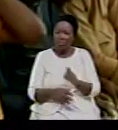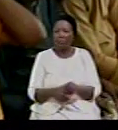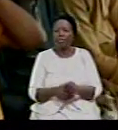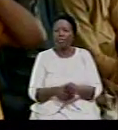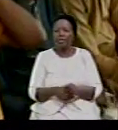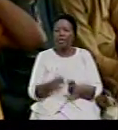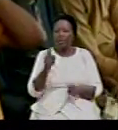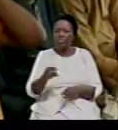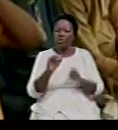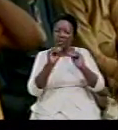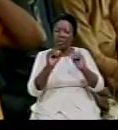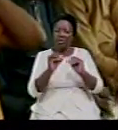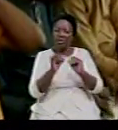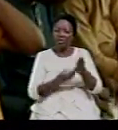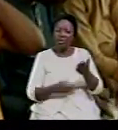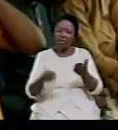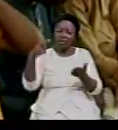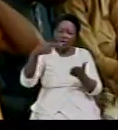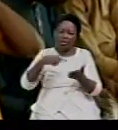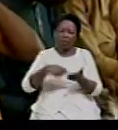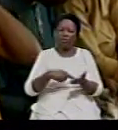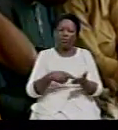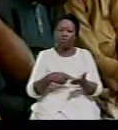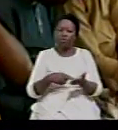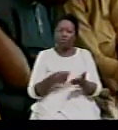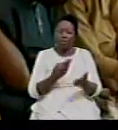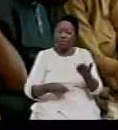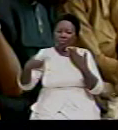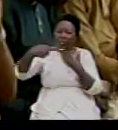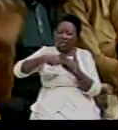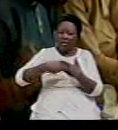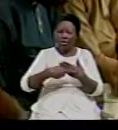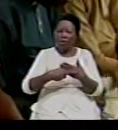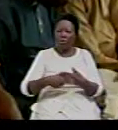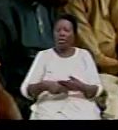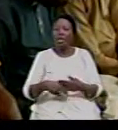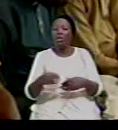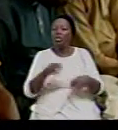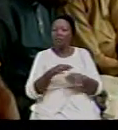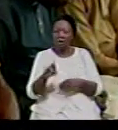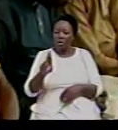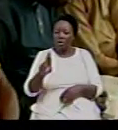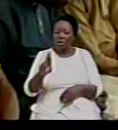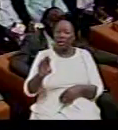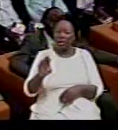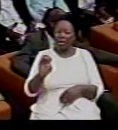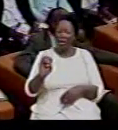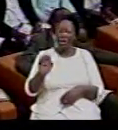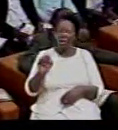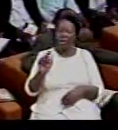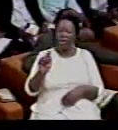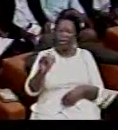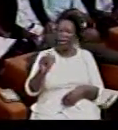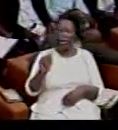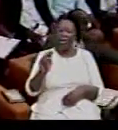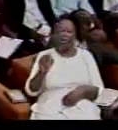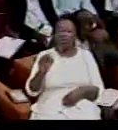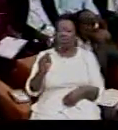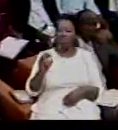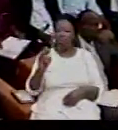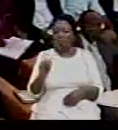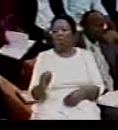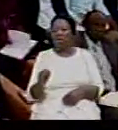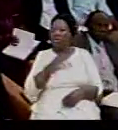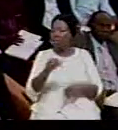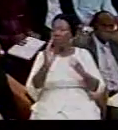restitution. Whatever we have taken from others, we restore unto them, like Zacchaeus did. Do you make restitution, or